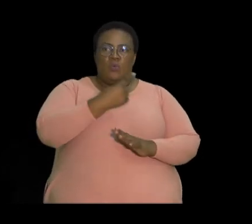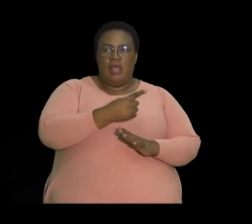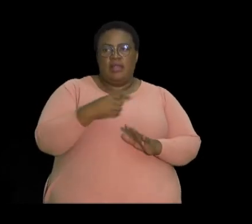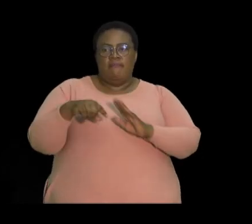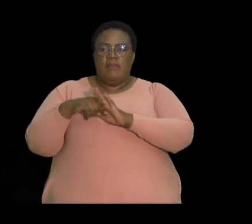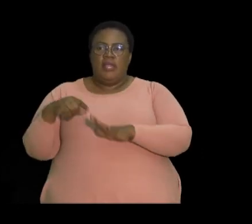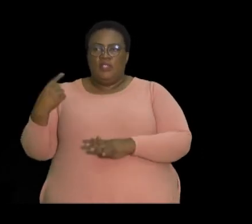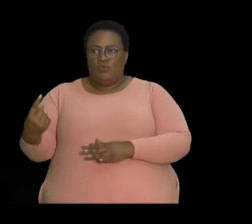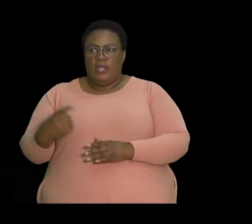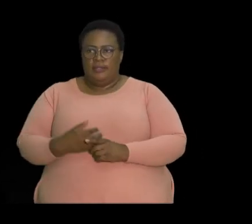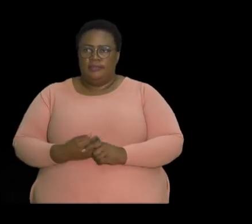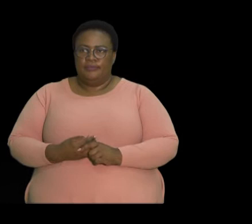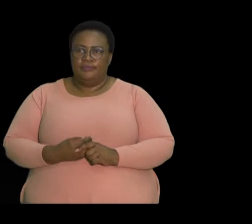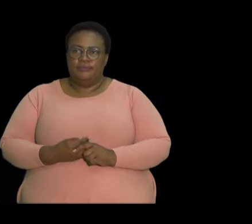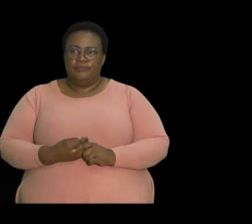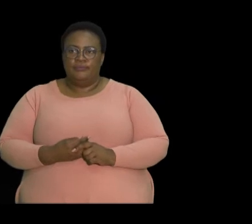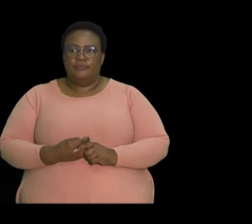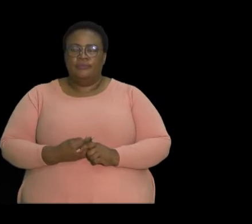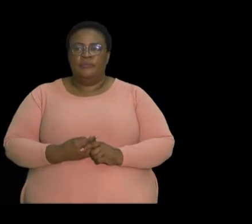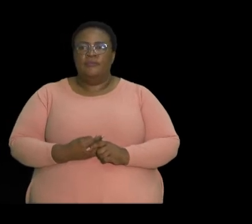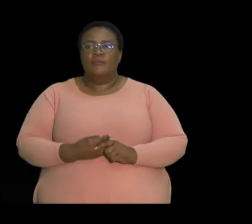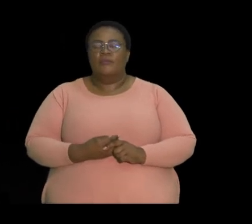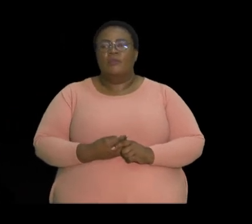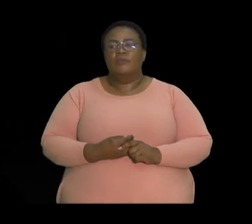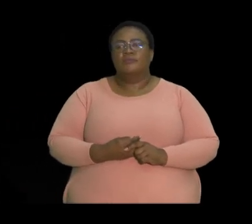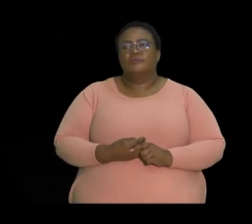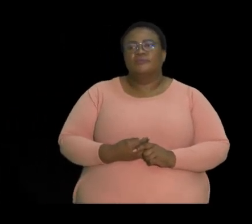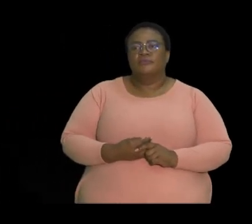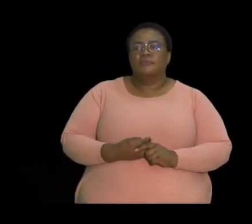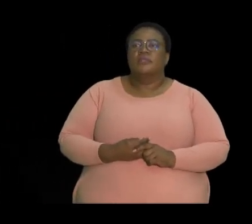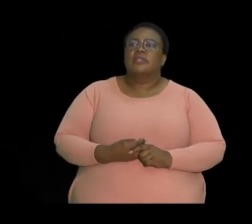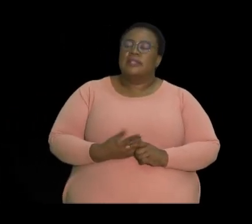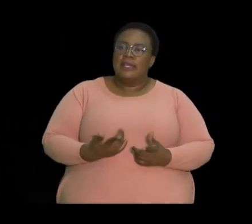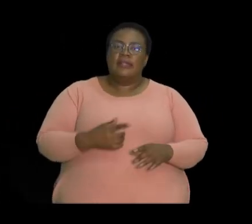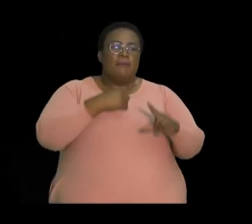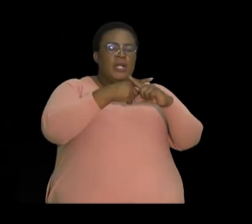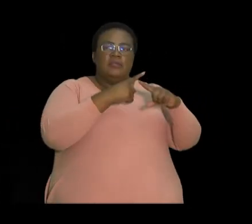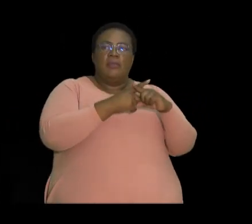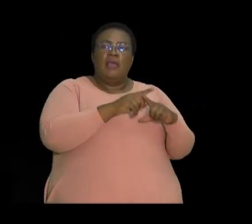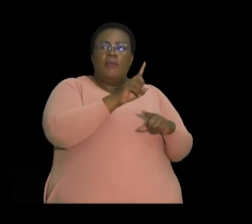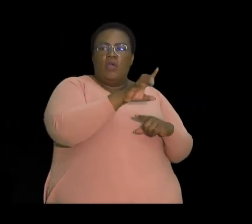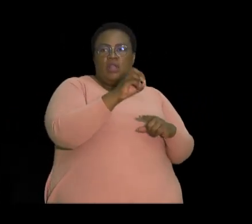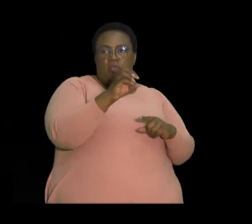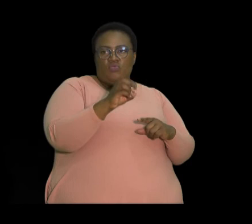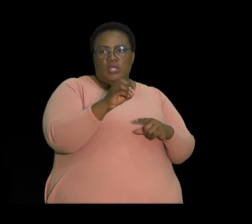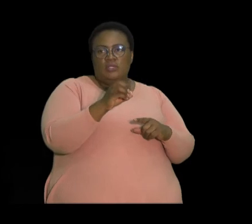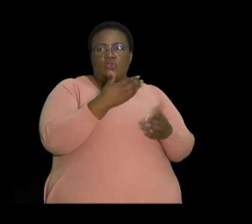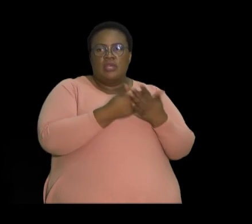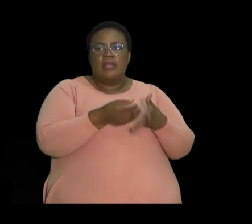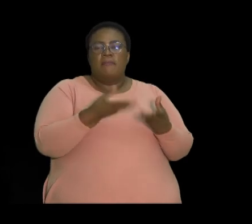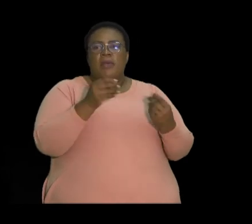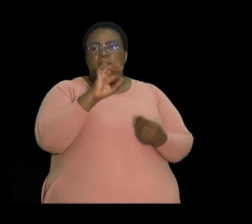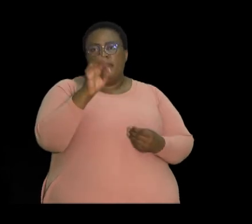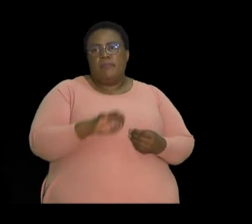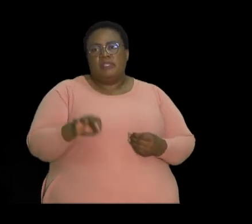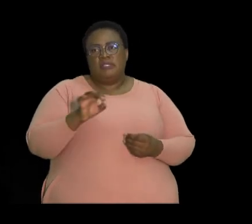1 on both sides. And then that is what I'm going to get. I will multiply this by 100 to get